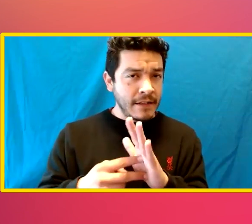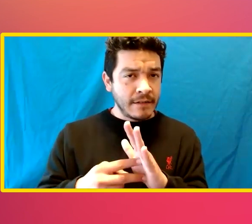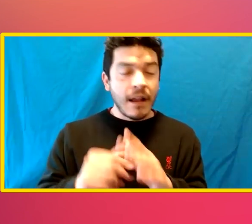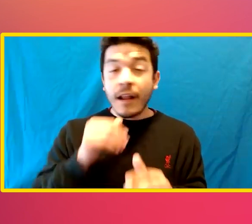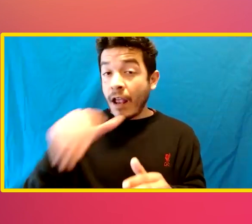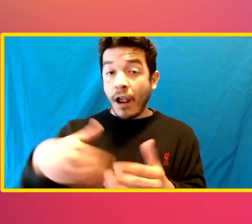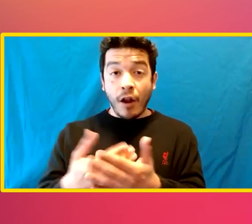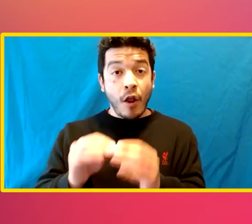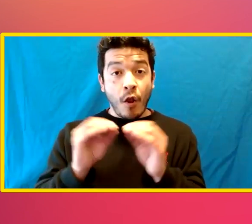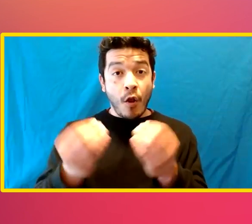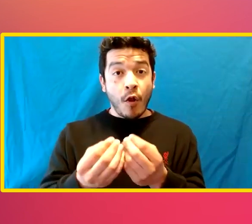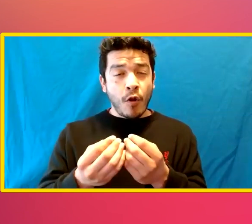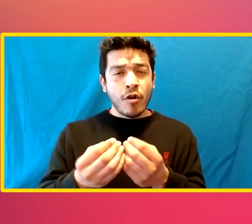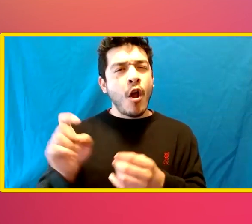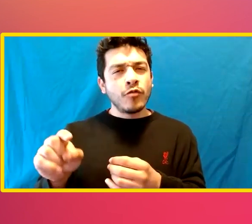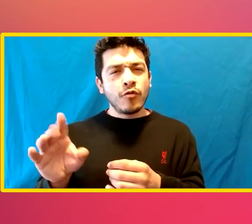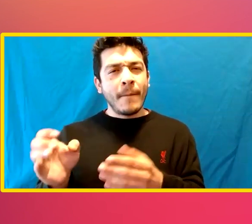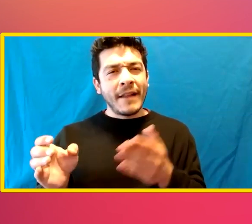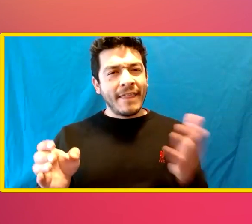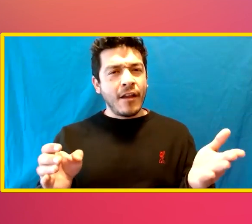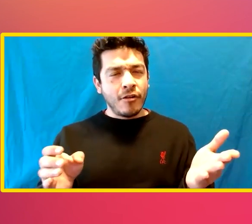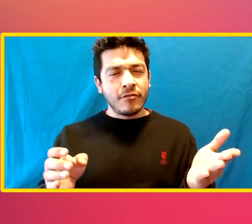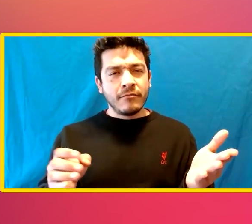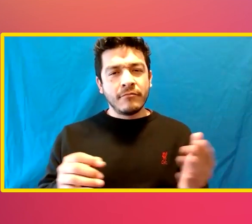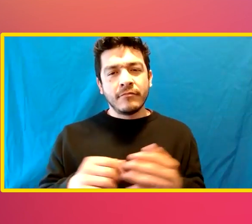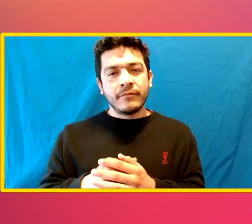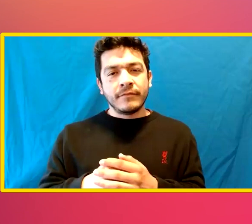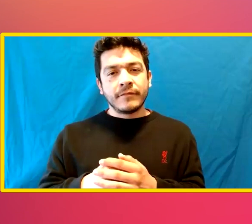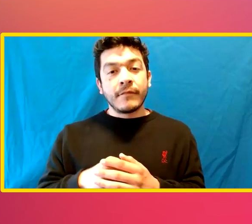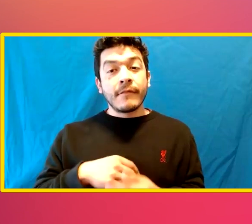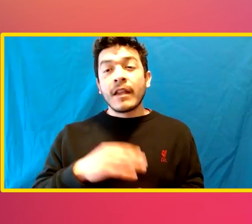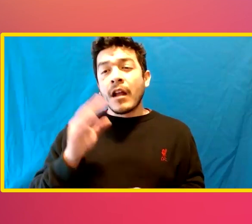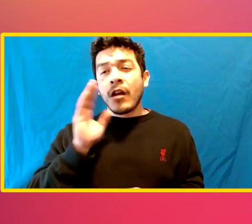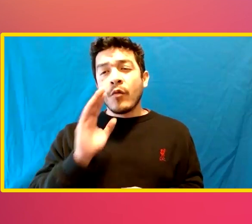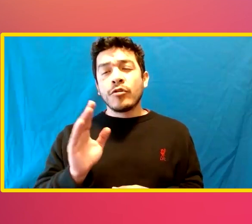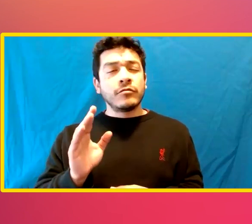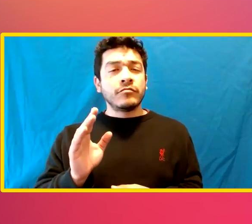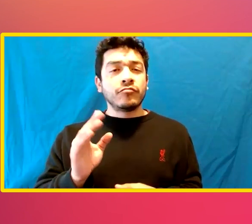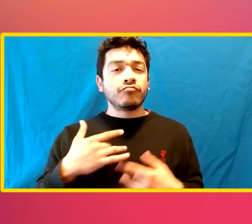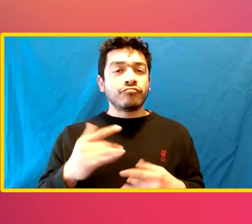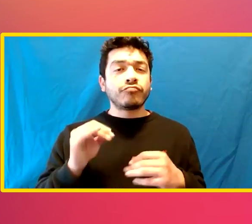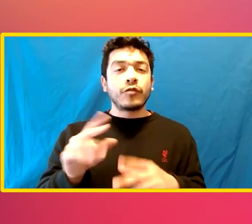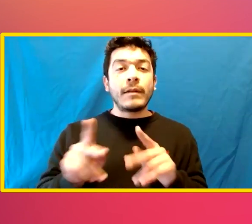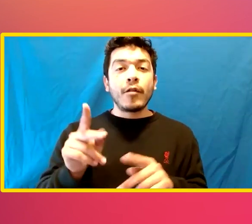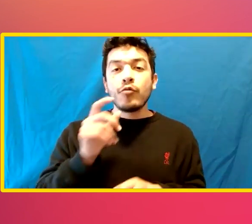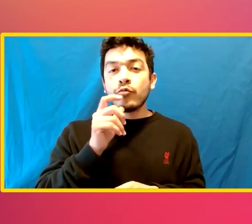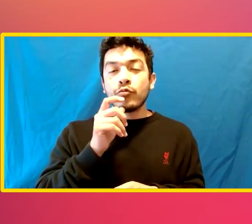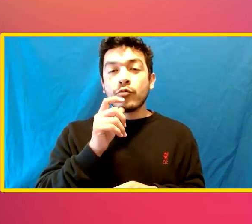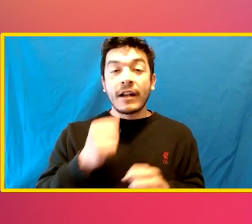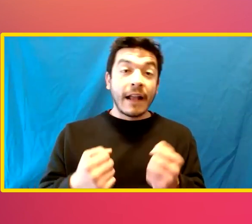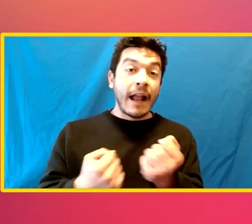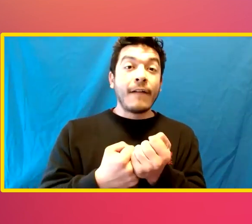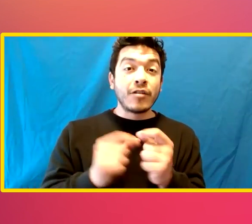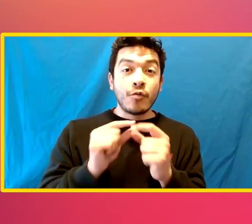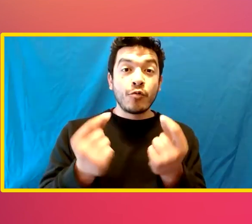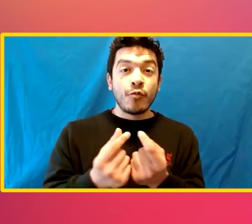all organizations are meant to be there per se. So I usually put people who are there, the advocacy